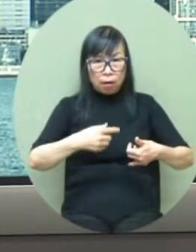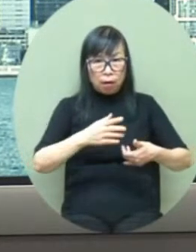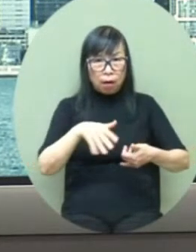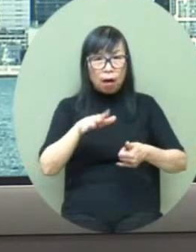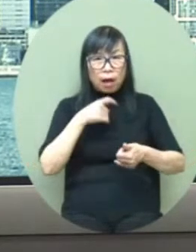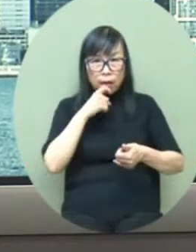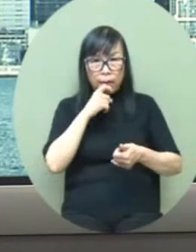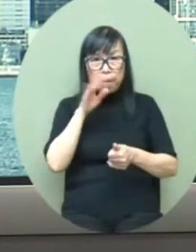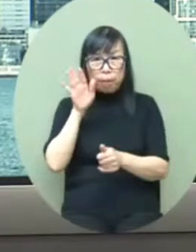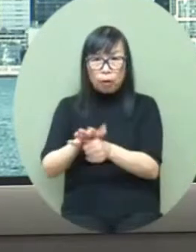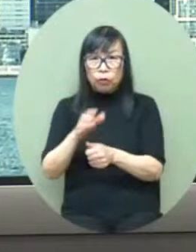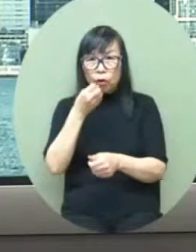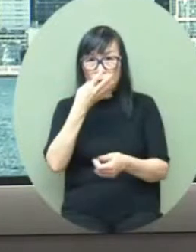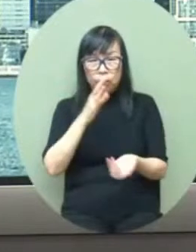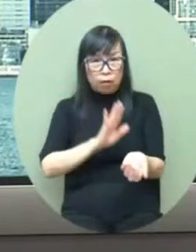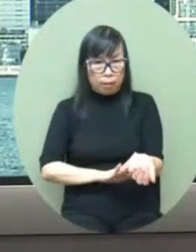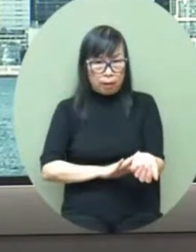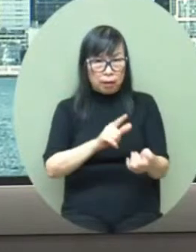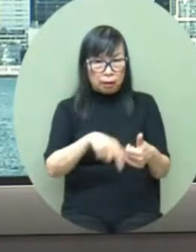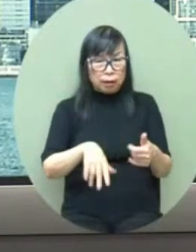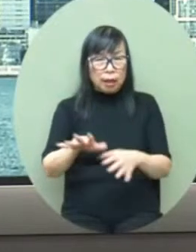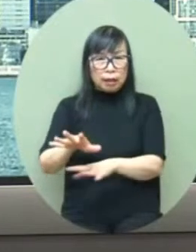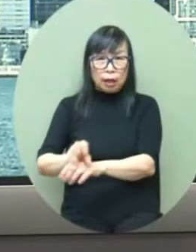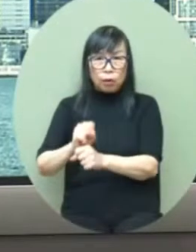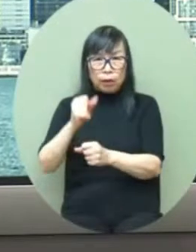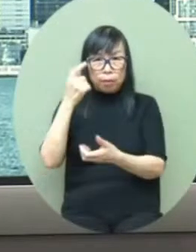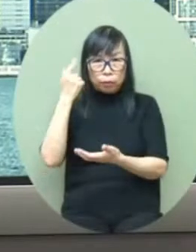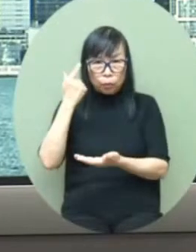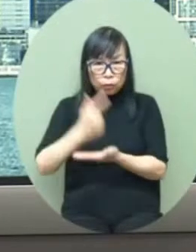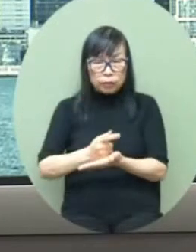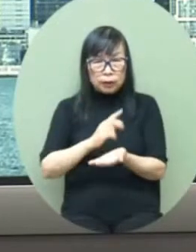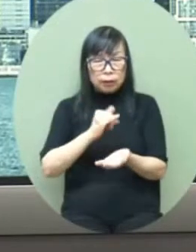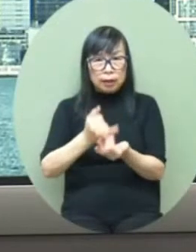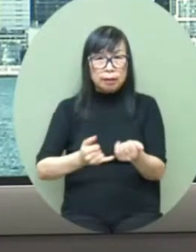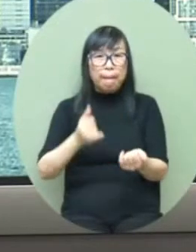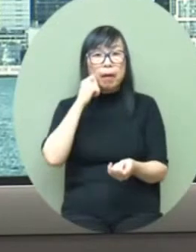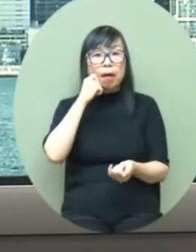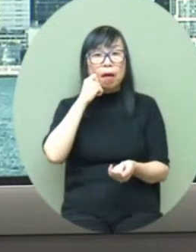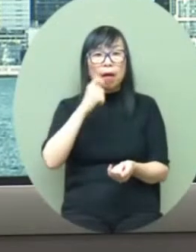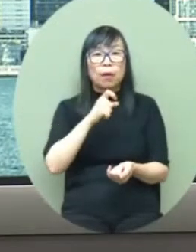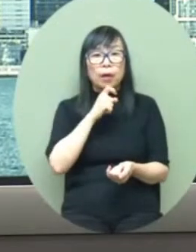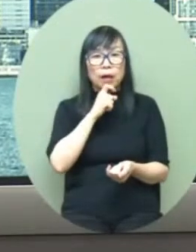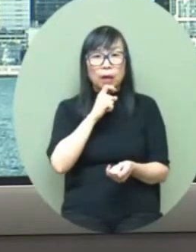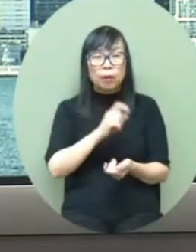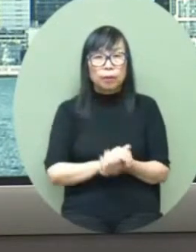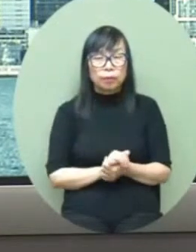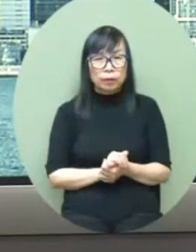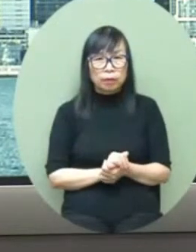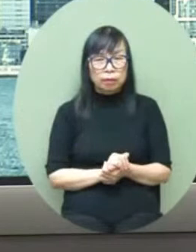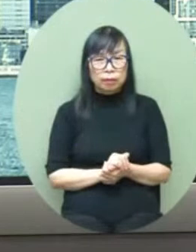that patients receive organ donation as a result of this cooperation.